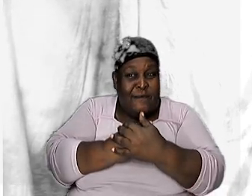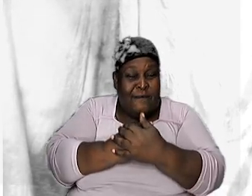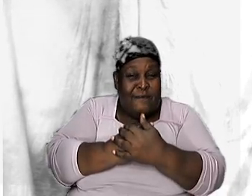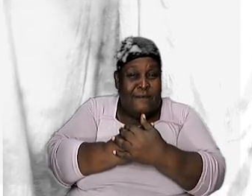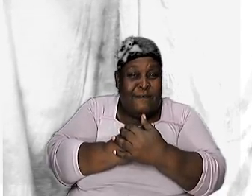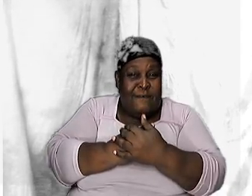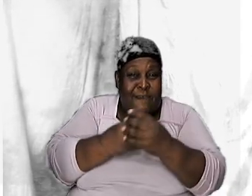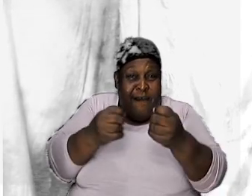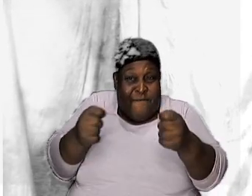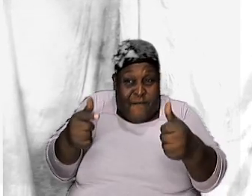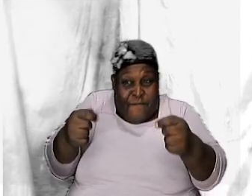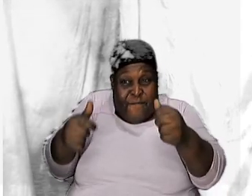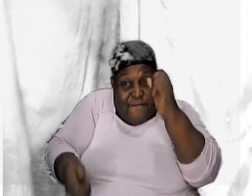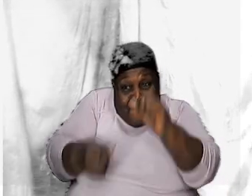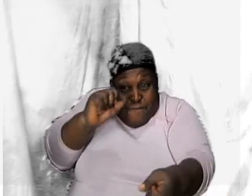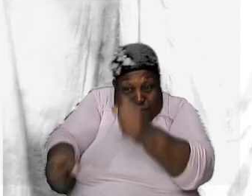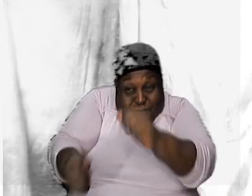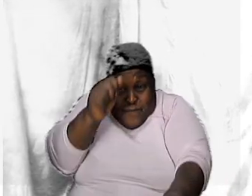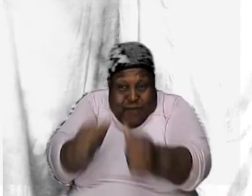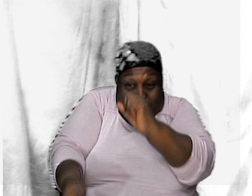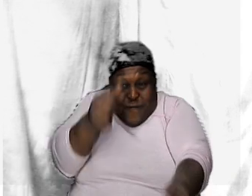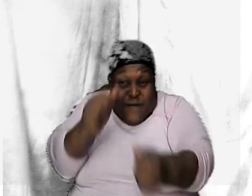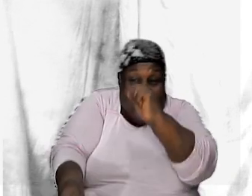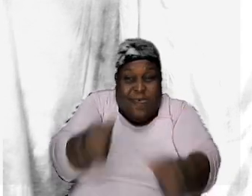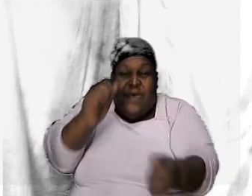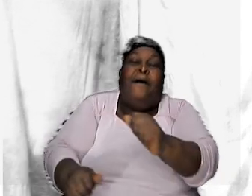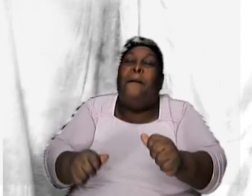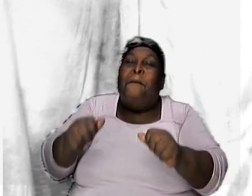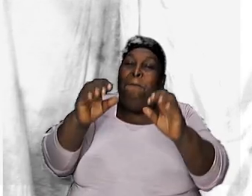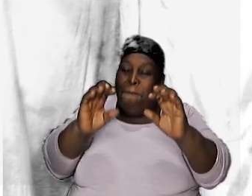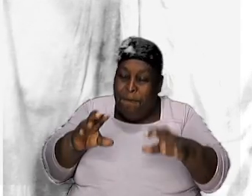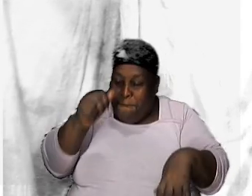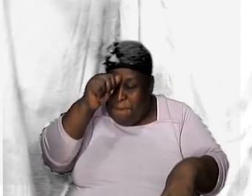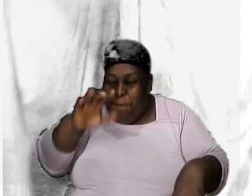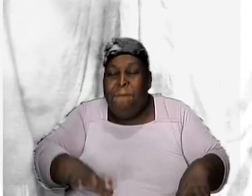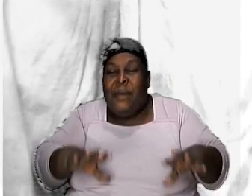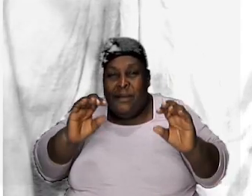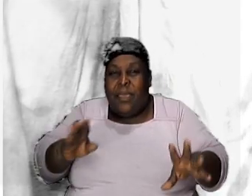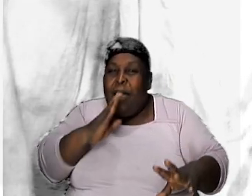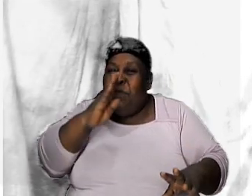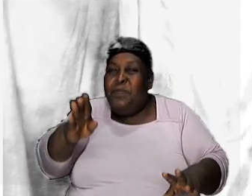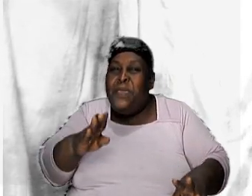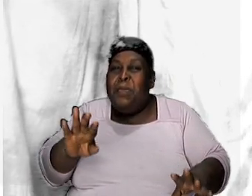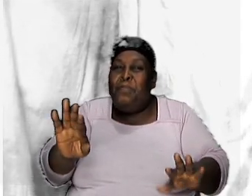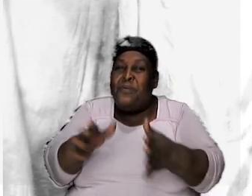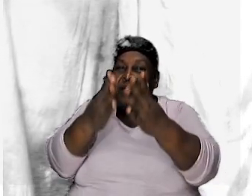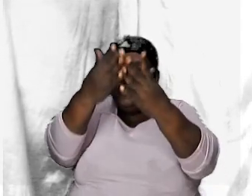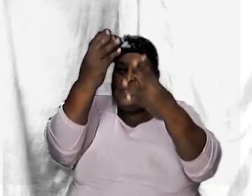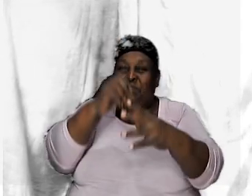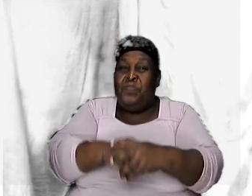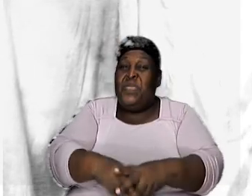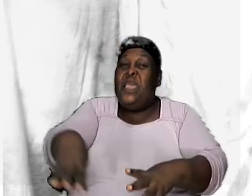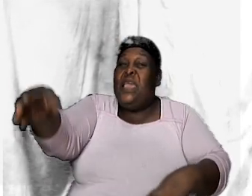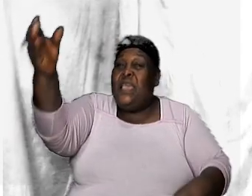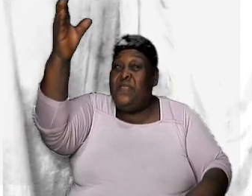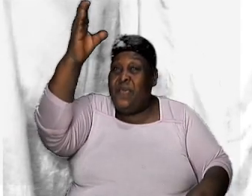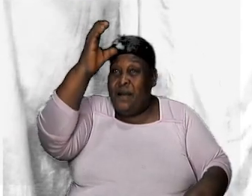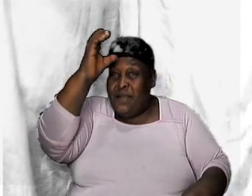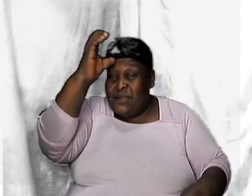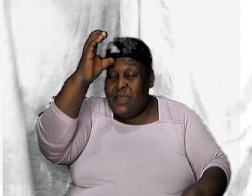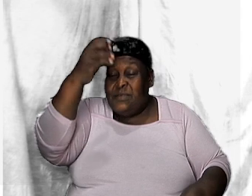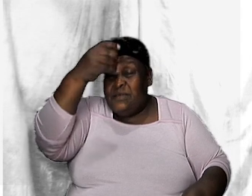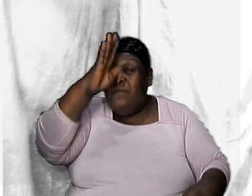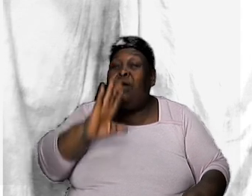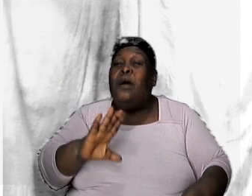good. Or a Elaine or whoever. Man can be praised. But guess what? In the context of God, God must